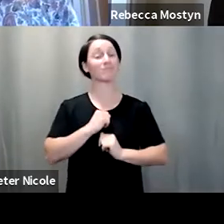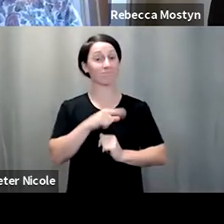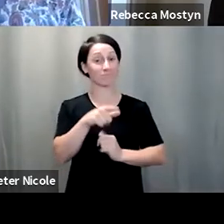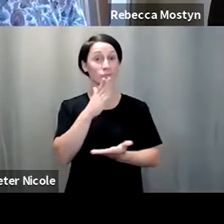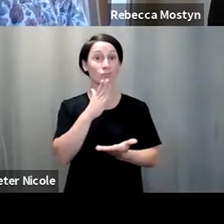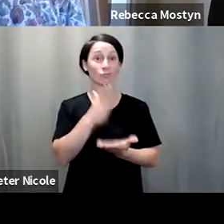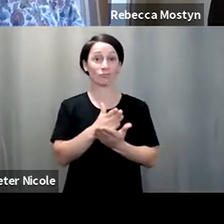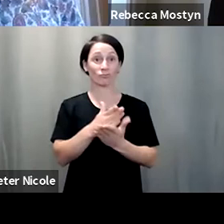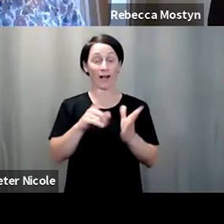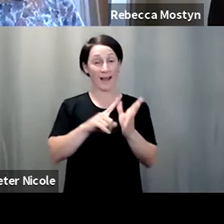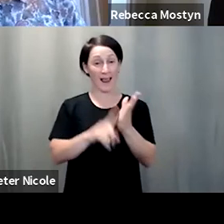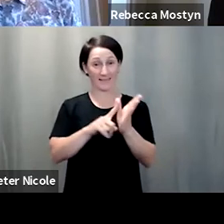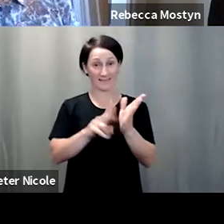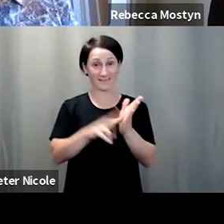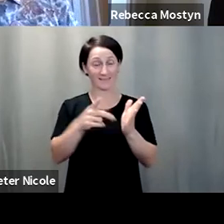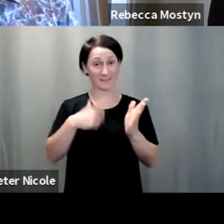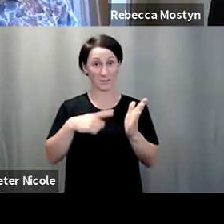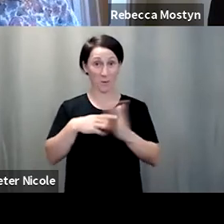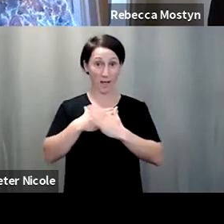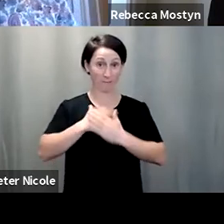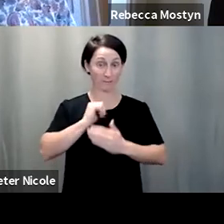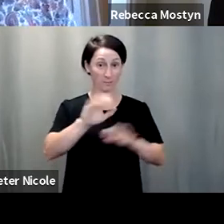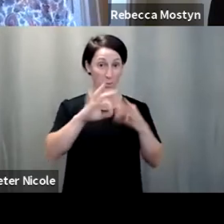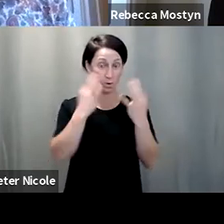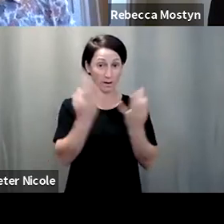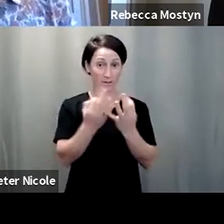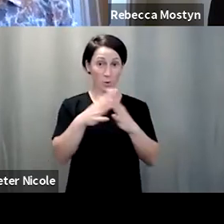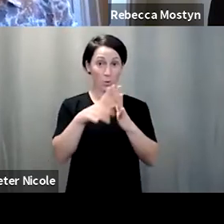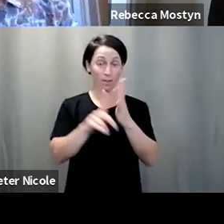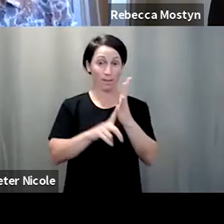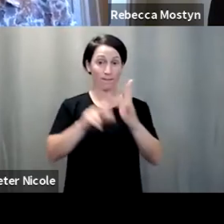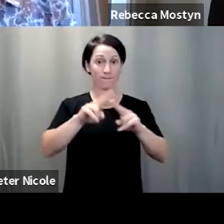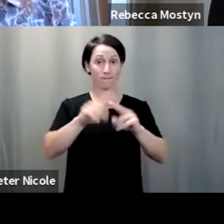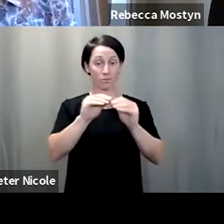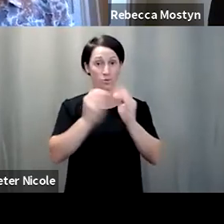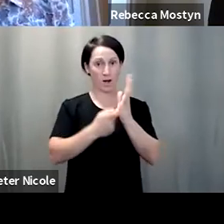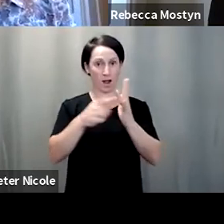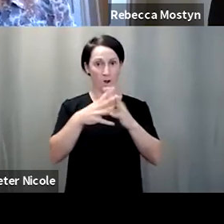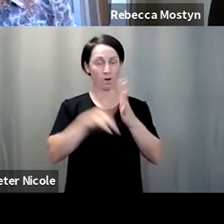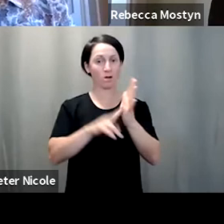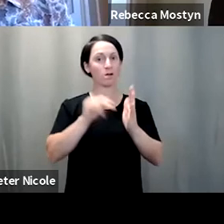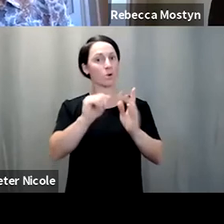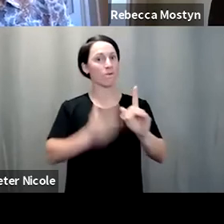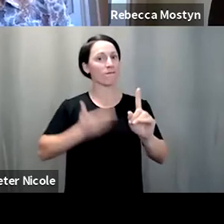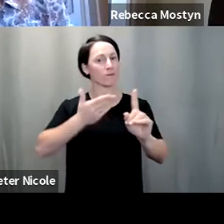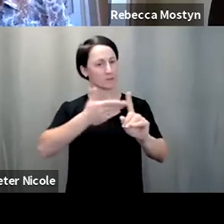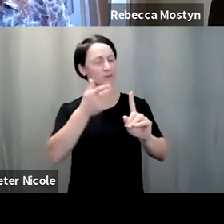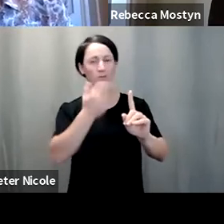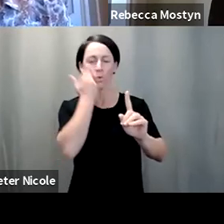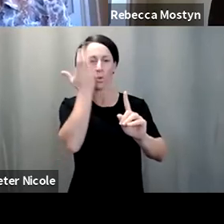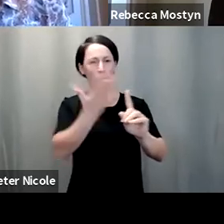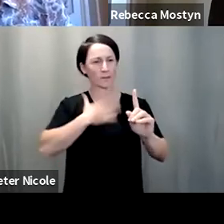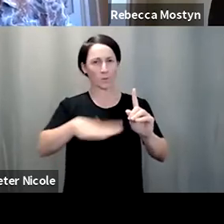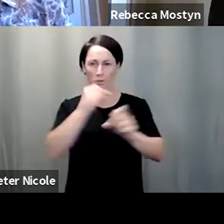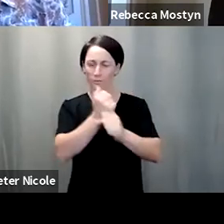I love about you, Alan, and everyone at Wolf Brown is your focus on collaboration. I think it's something that you're always bringing